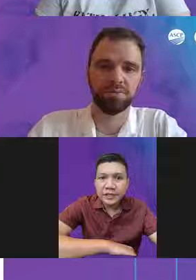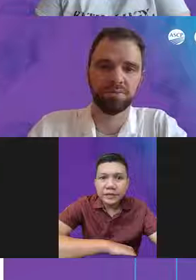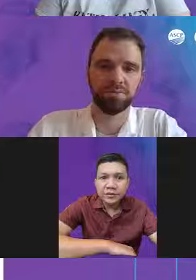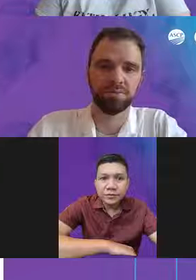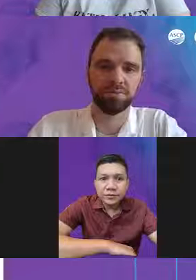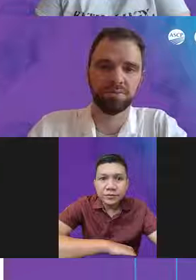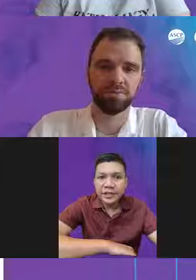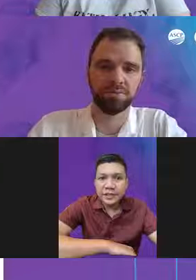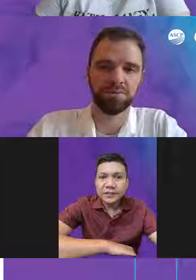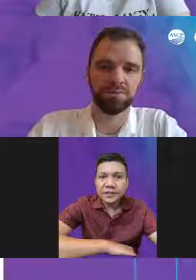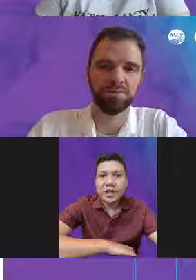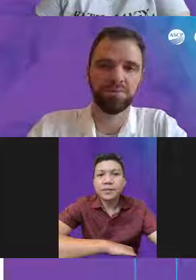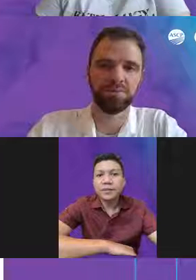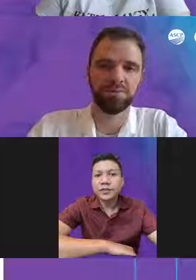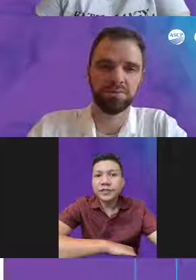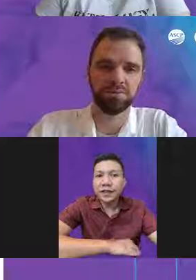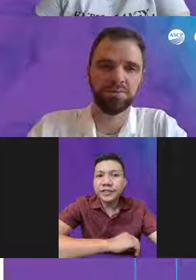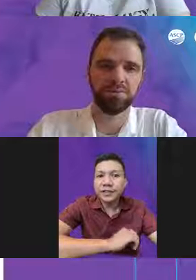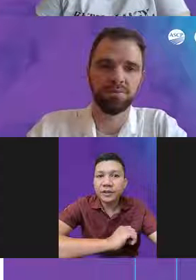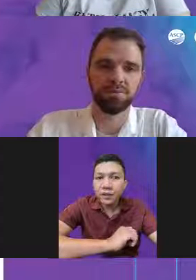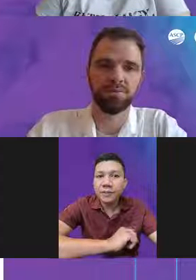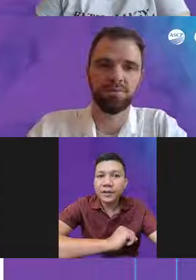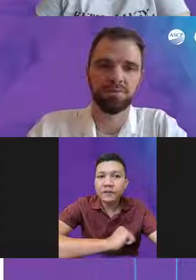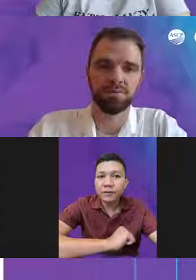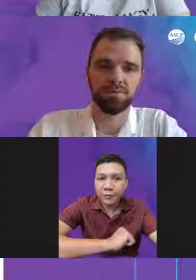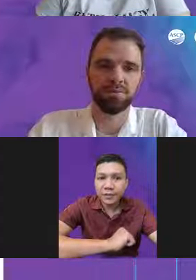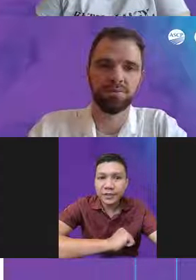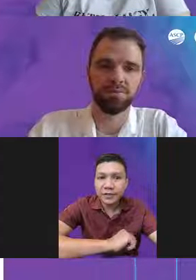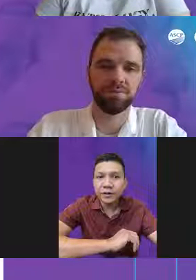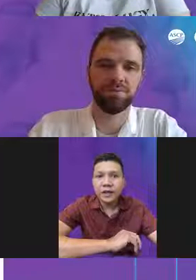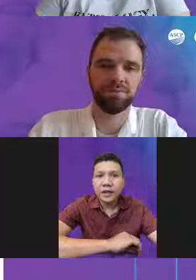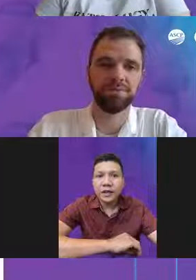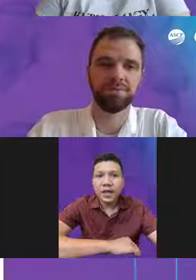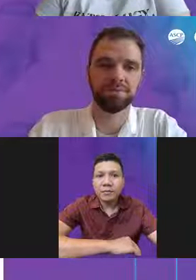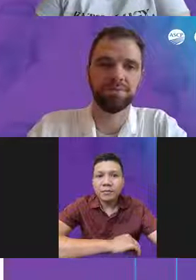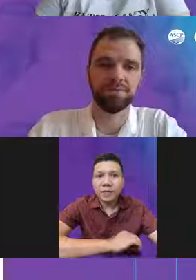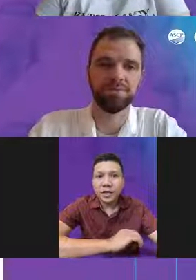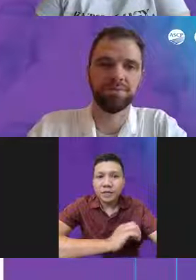chromatin in the nucleus. You start seeing the clumping of the chromatin, or